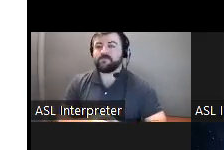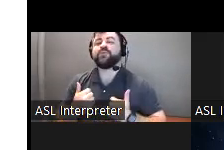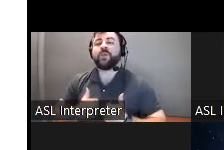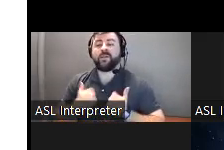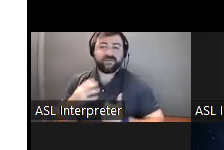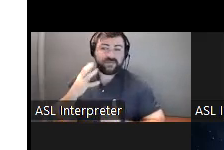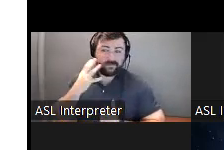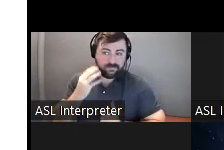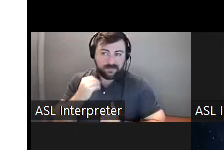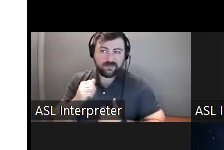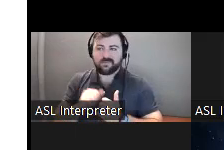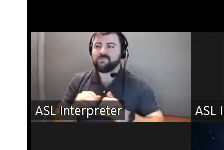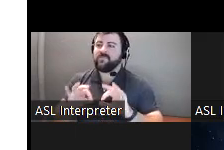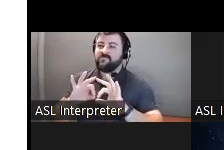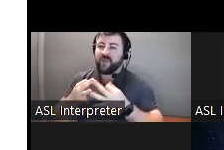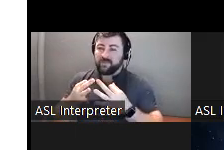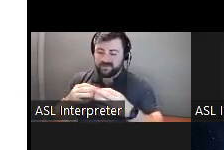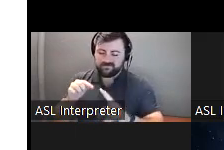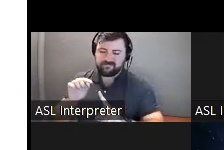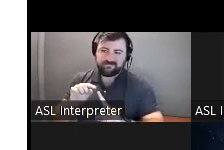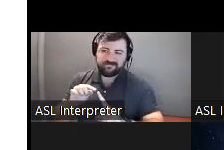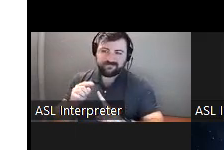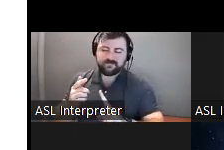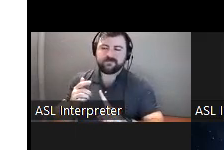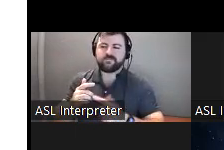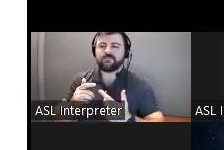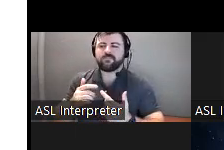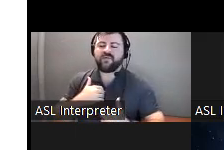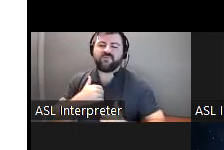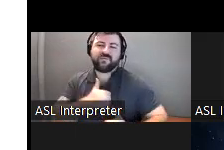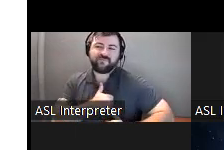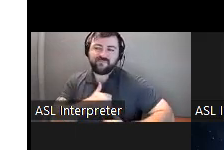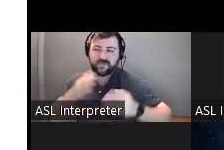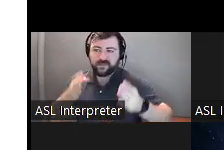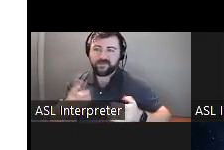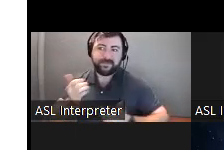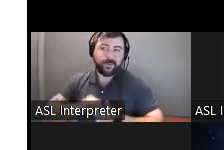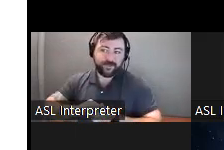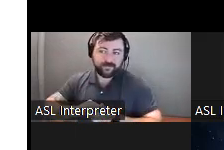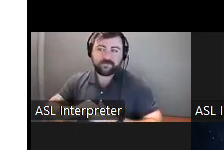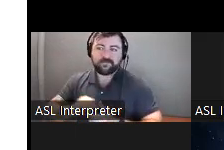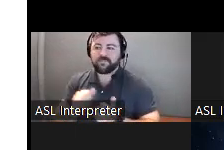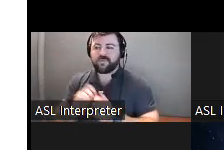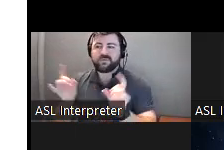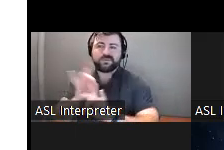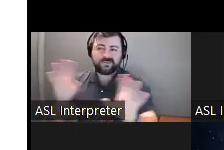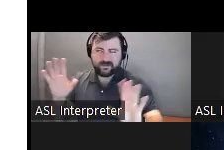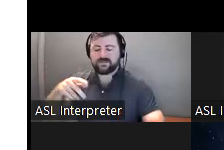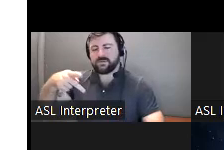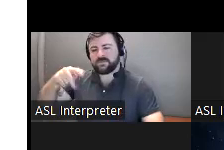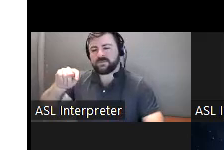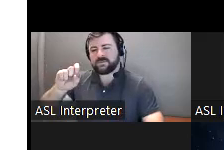of being families that have veteran partners with severe